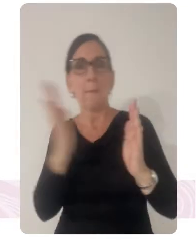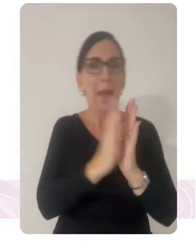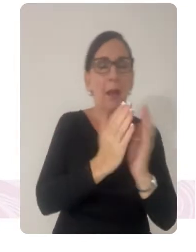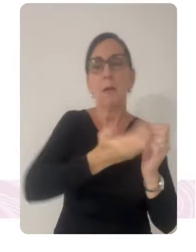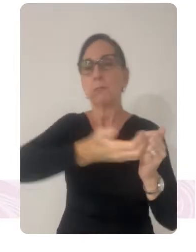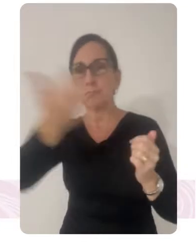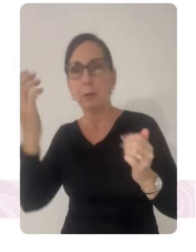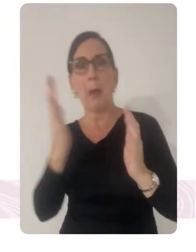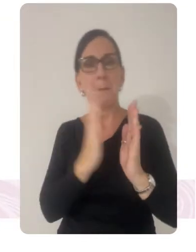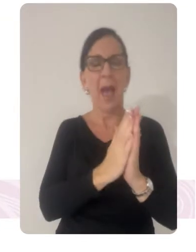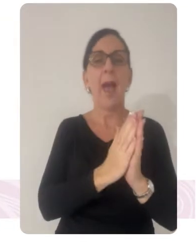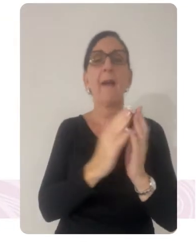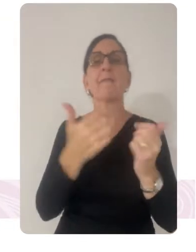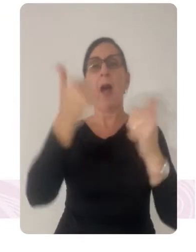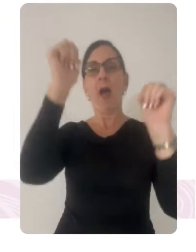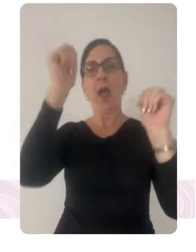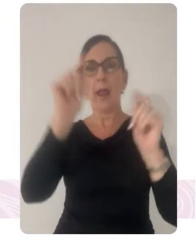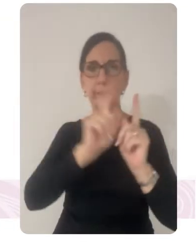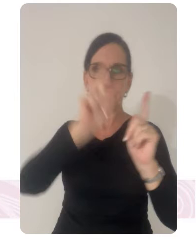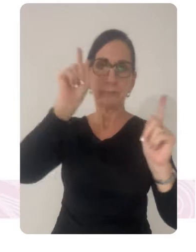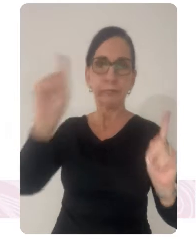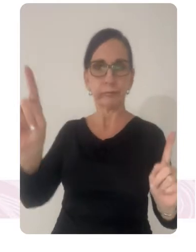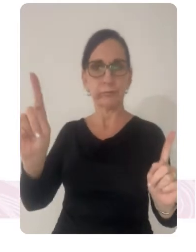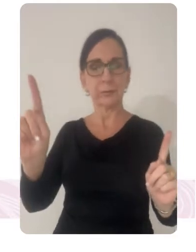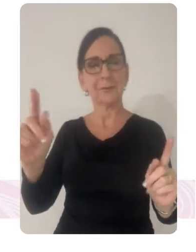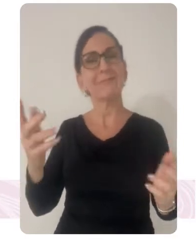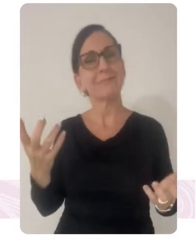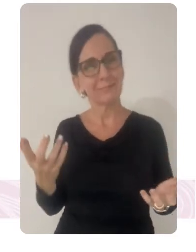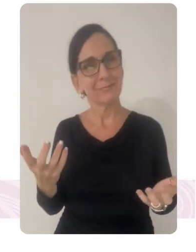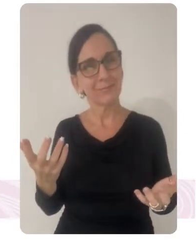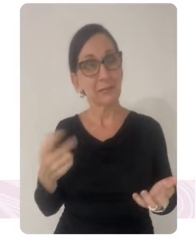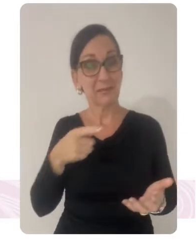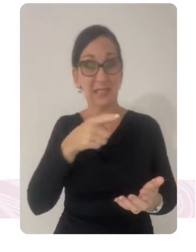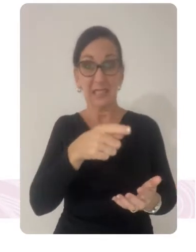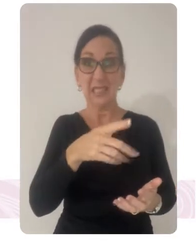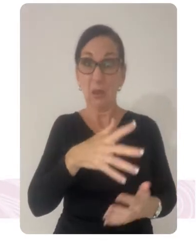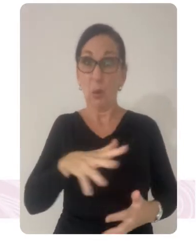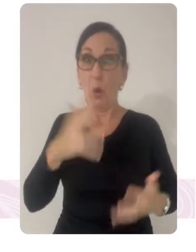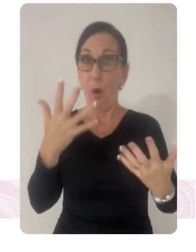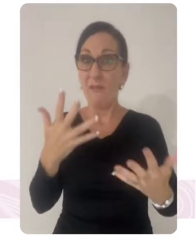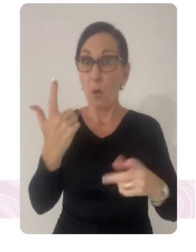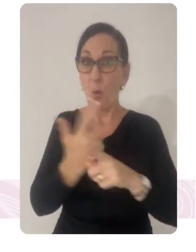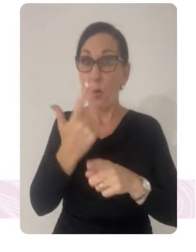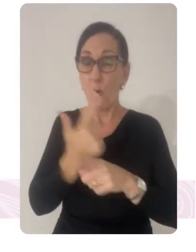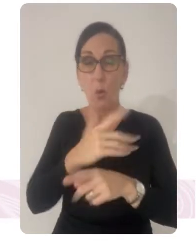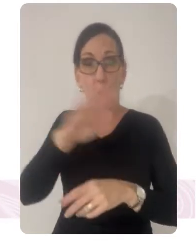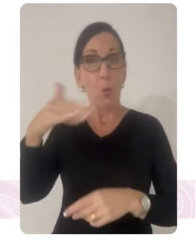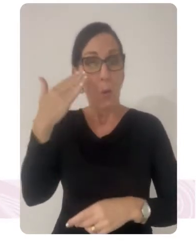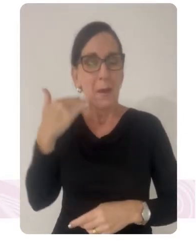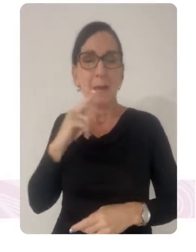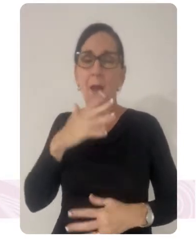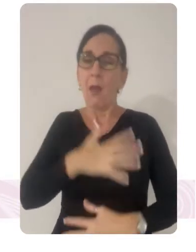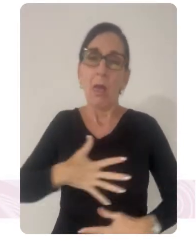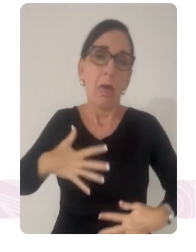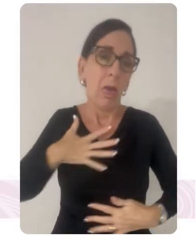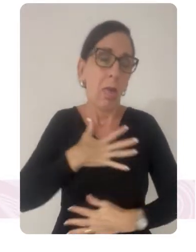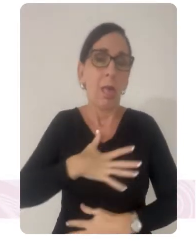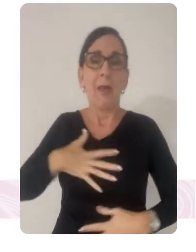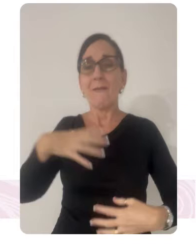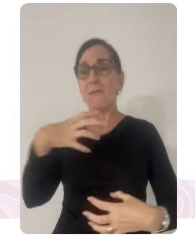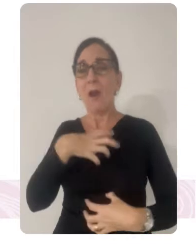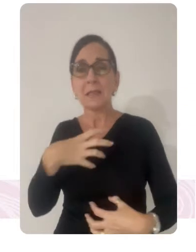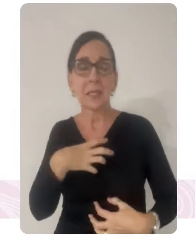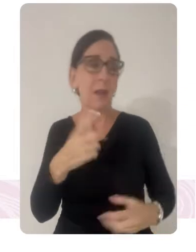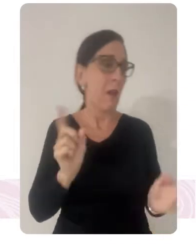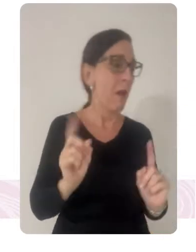to leave permanently. The challenges for someone who leaves may be experienced as overwhelming and frightening, and it